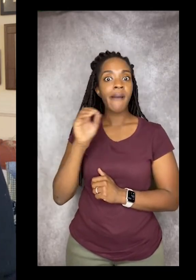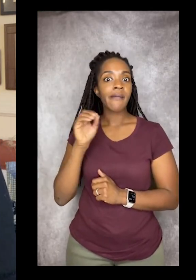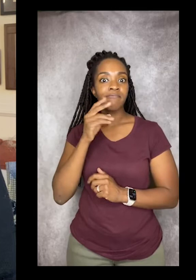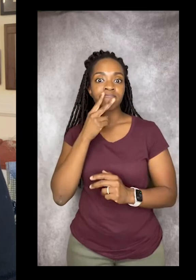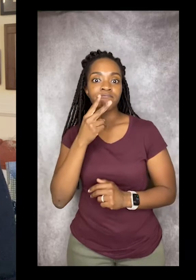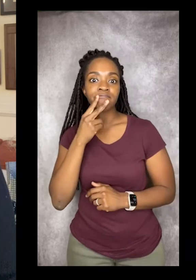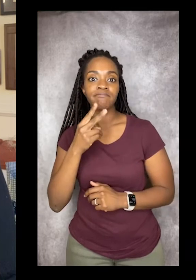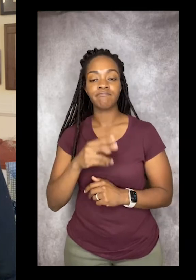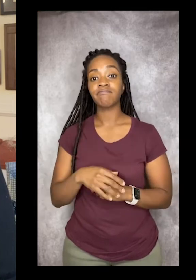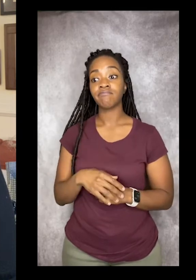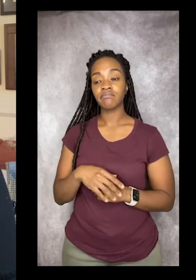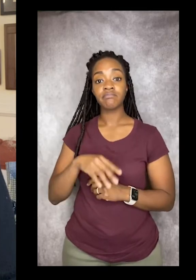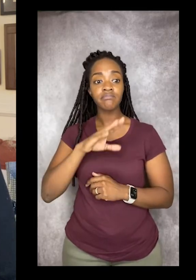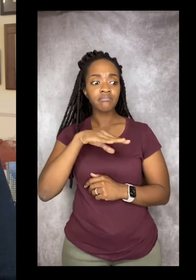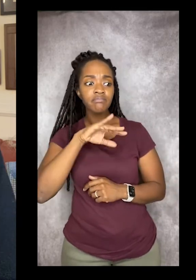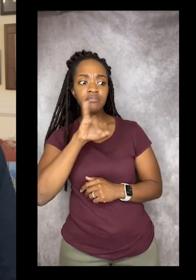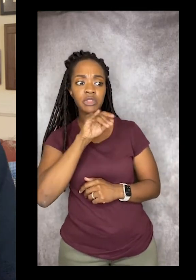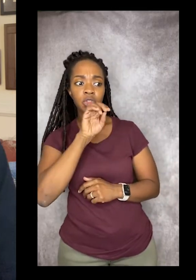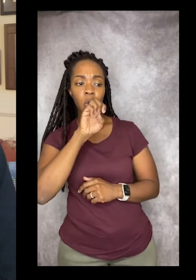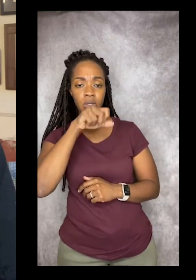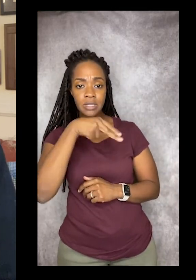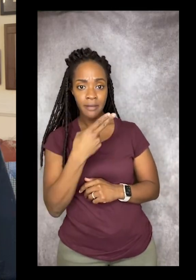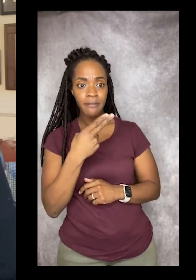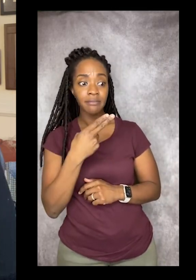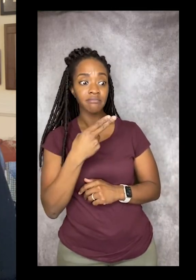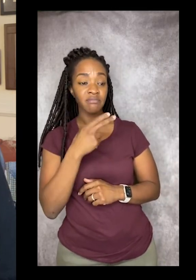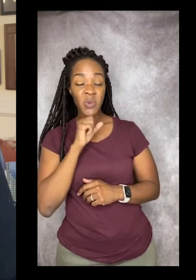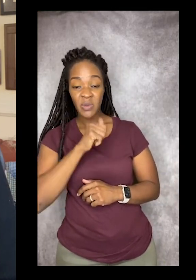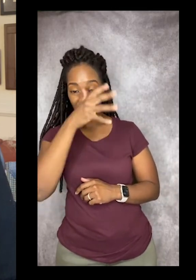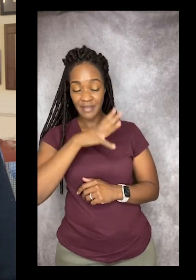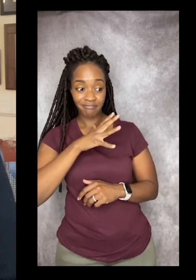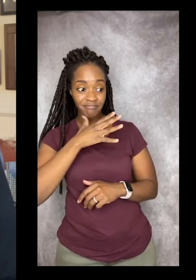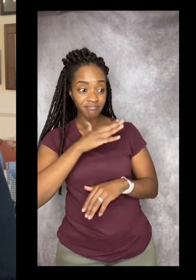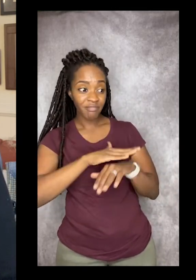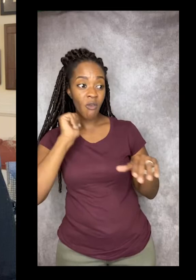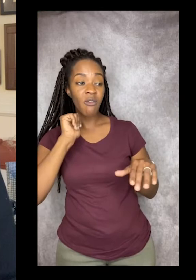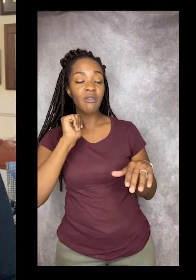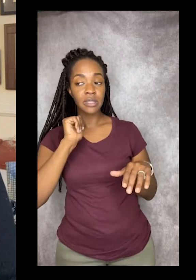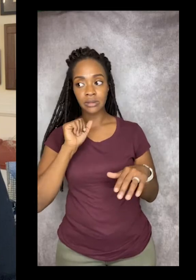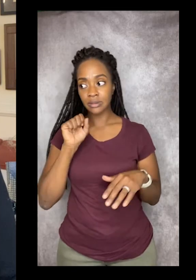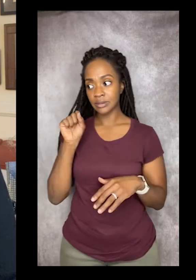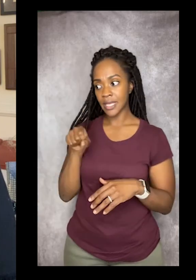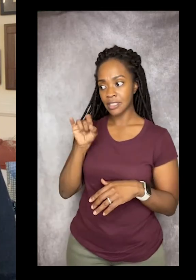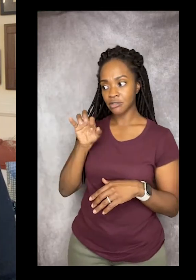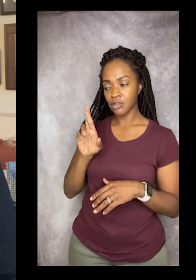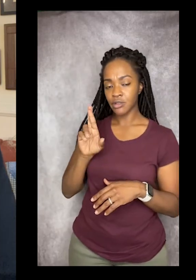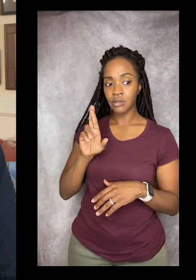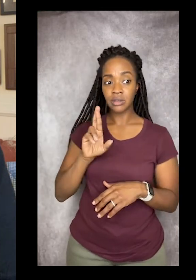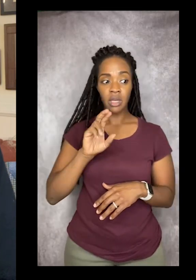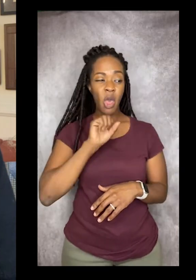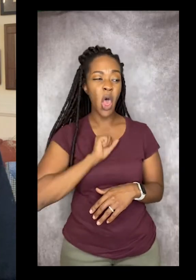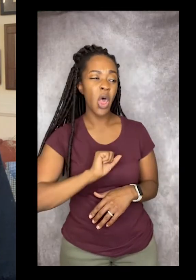"Joseph," he called out. "Yes, sir?" The old man began to wheeze and cough,